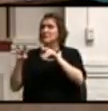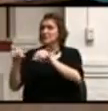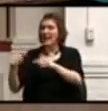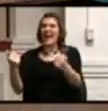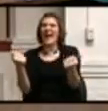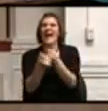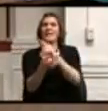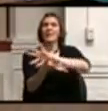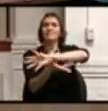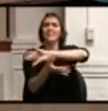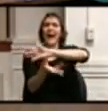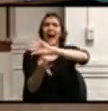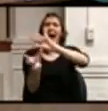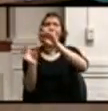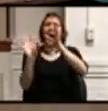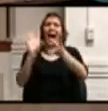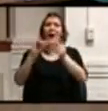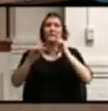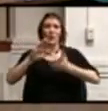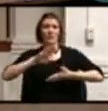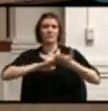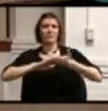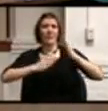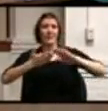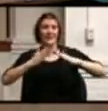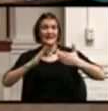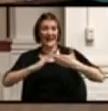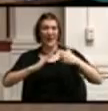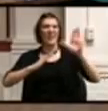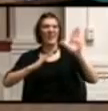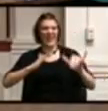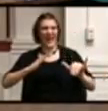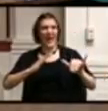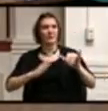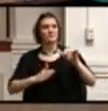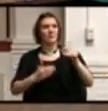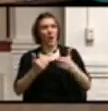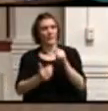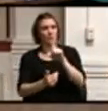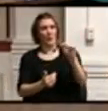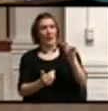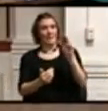everything added together. Okay, I just wanted to make sure that's how it... It's a great question. Yeah.